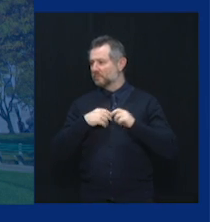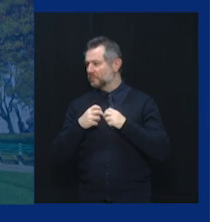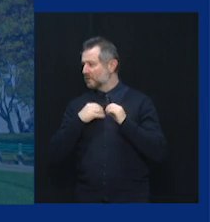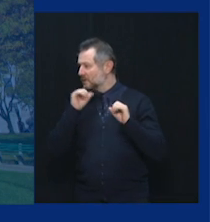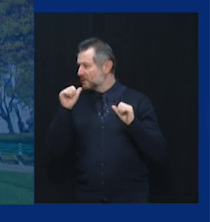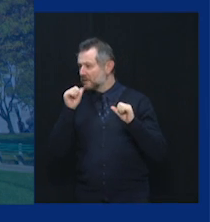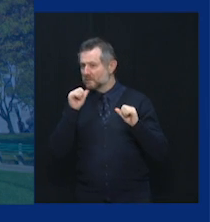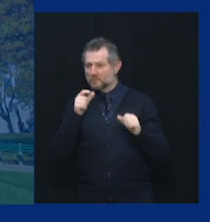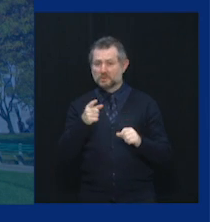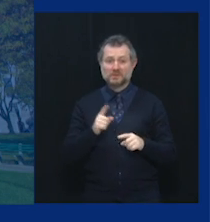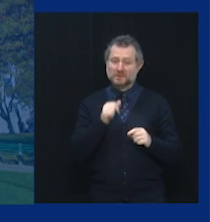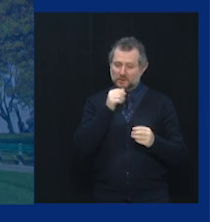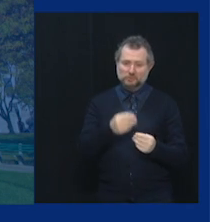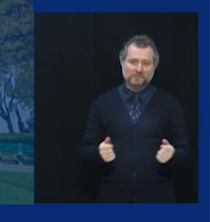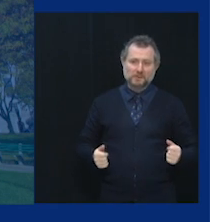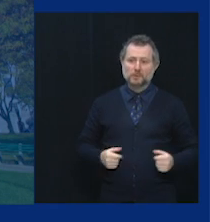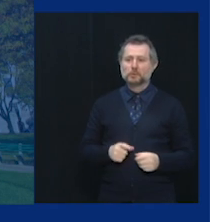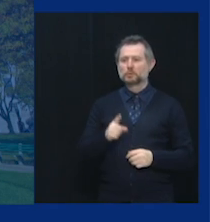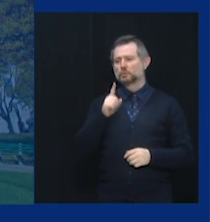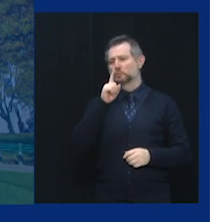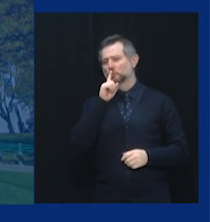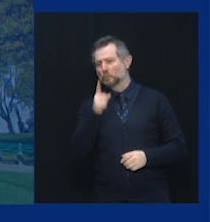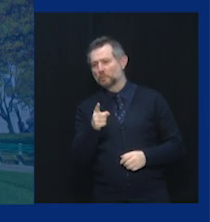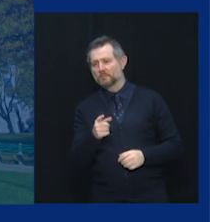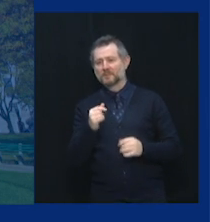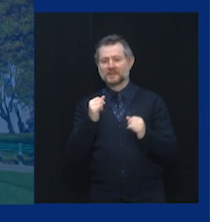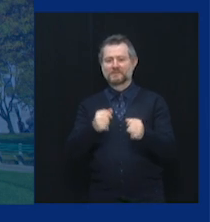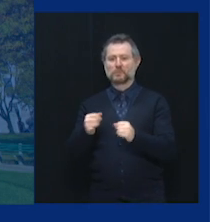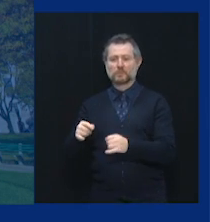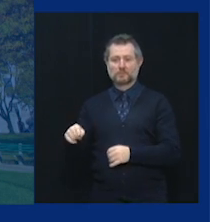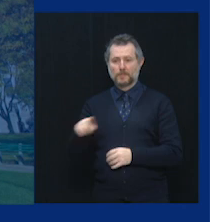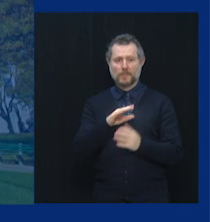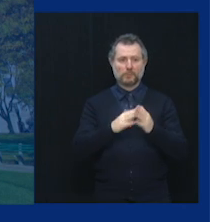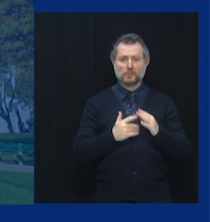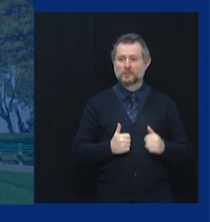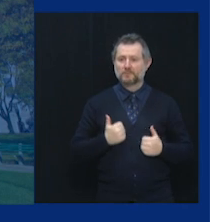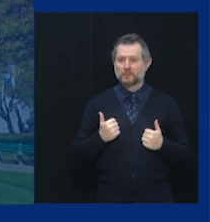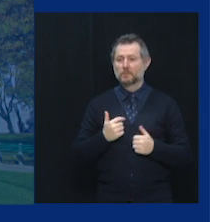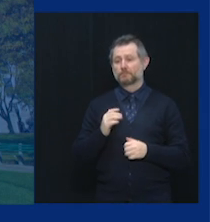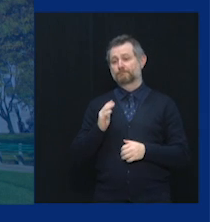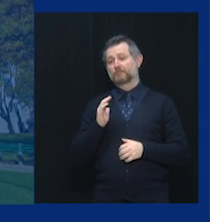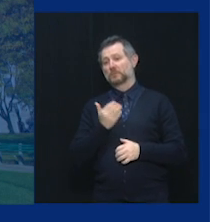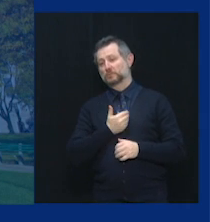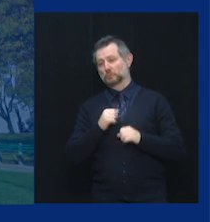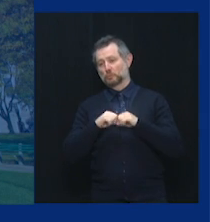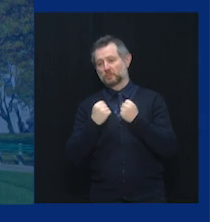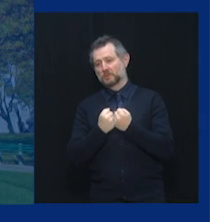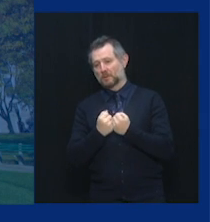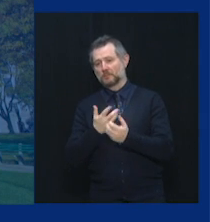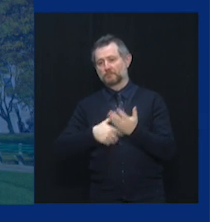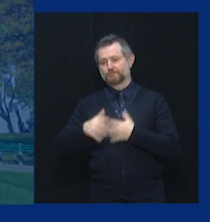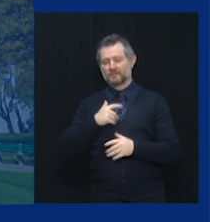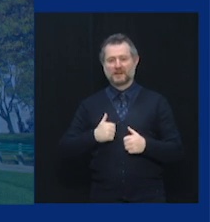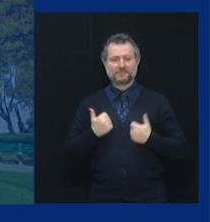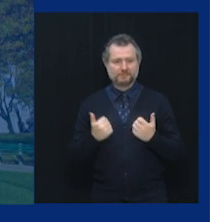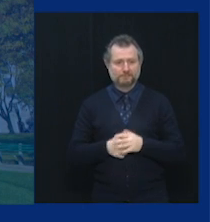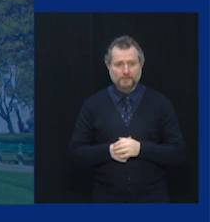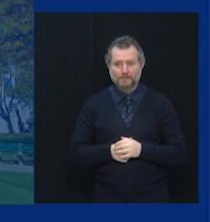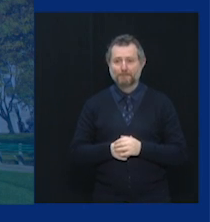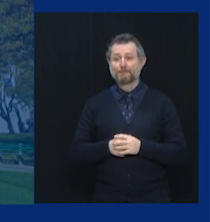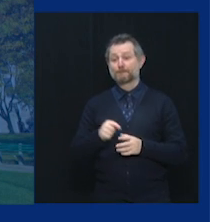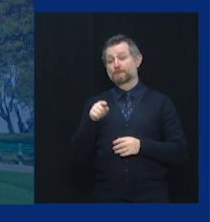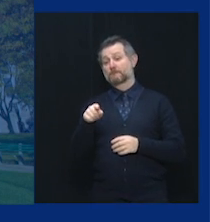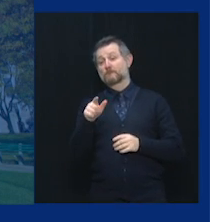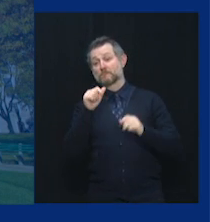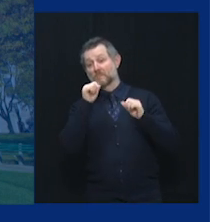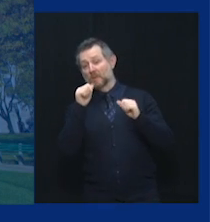I believe that's true in our individual lives. It's also true in our social lives. You deny a problem, it doesn't go